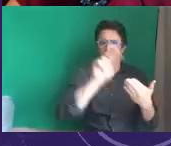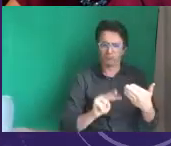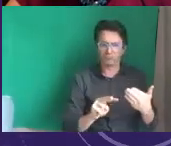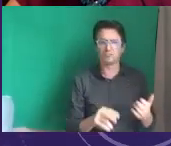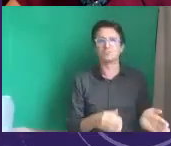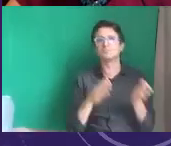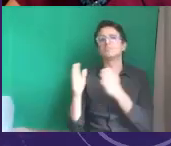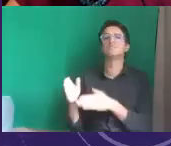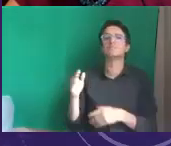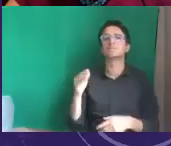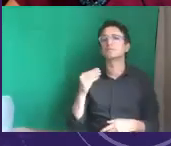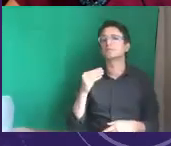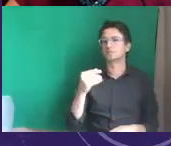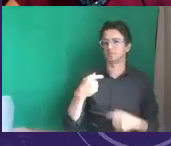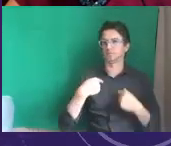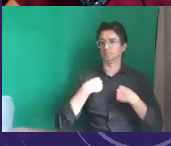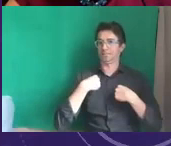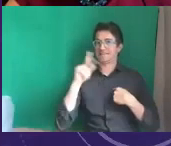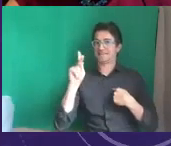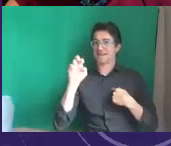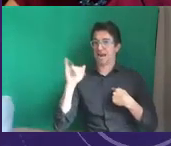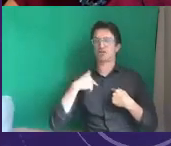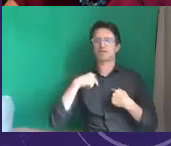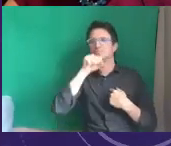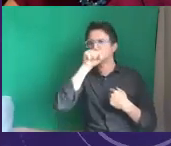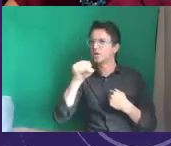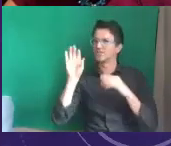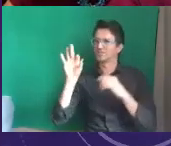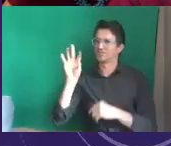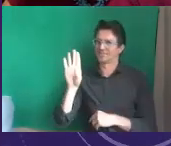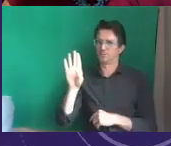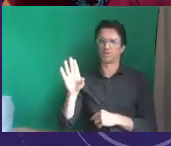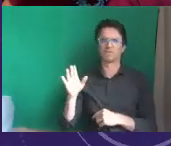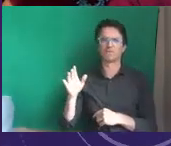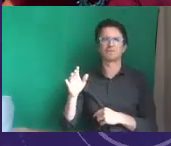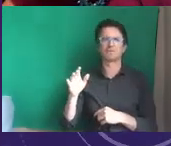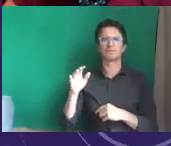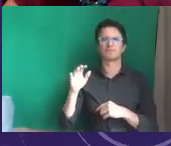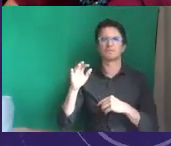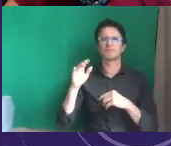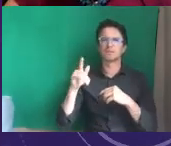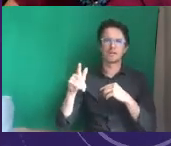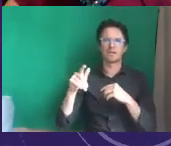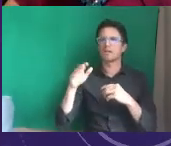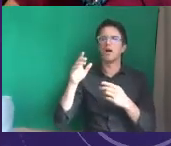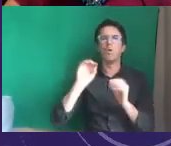to me. It's probably because I'm not part of the millennial generation. Okay.